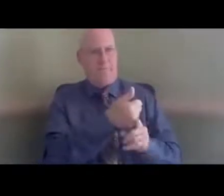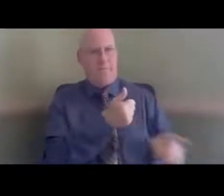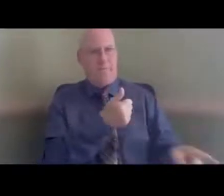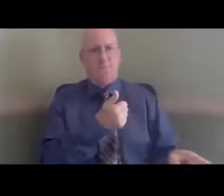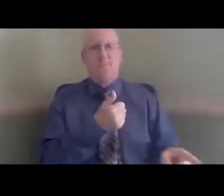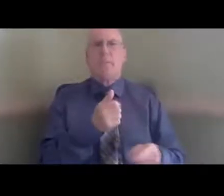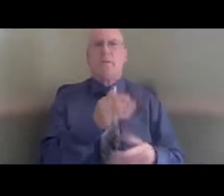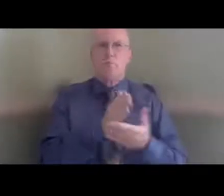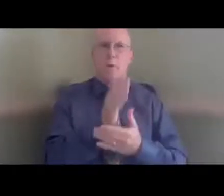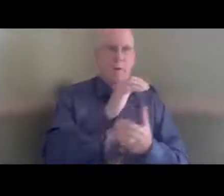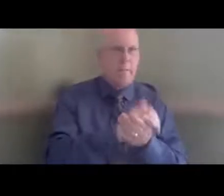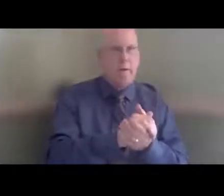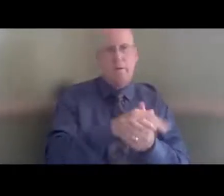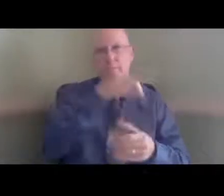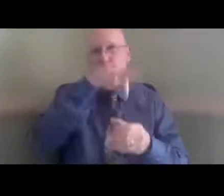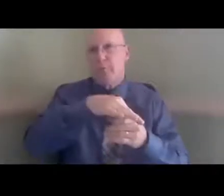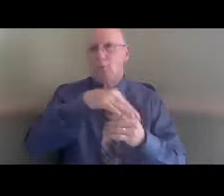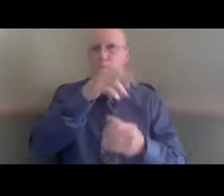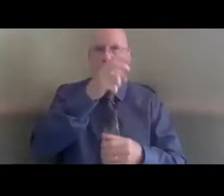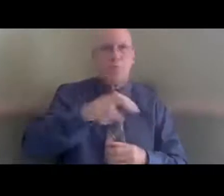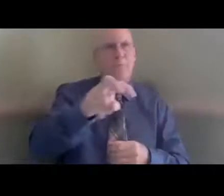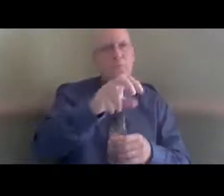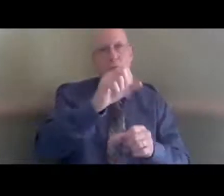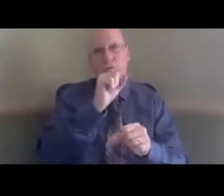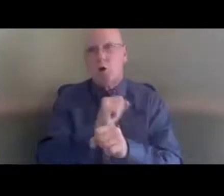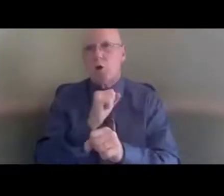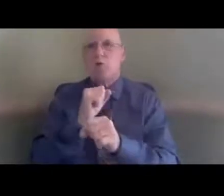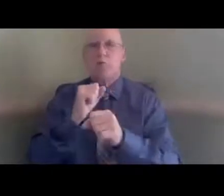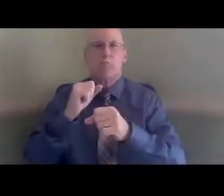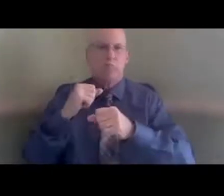to marry, to vote, to travel, to work,